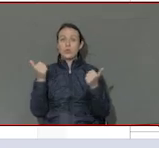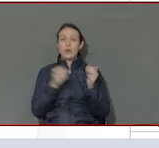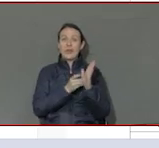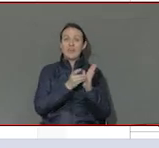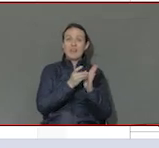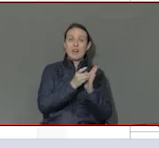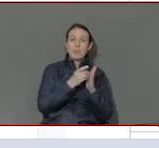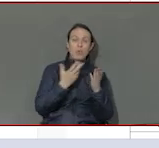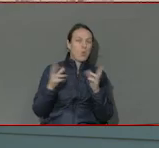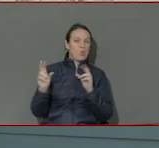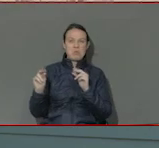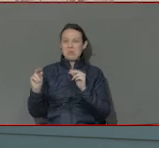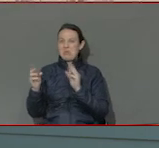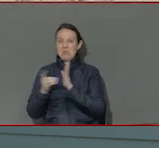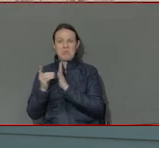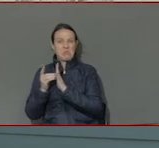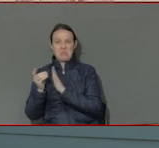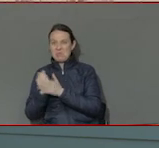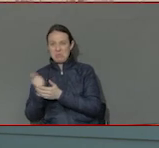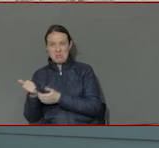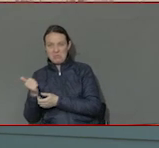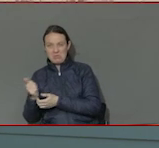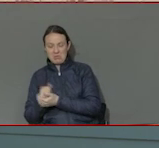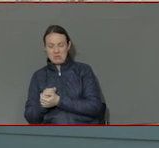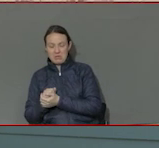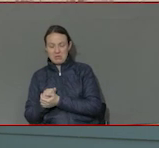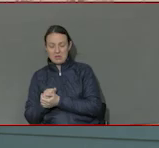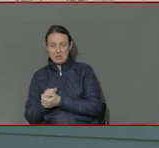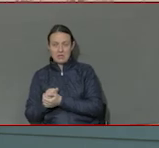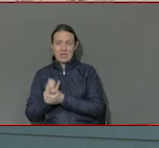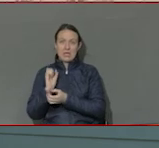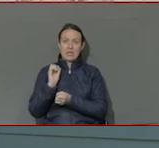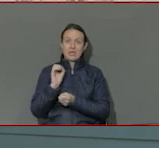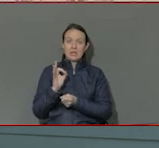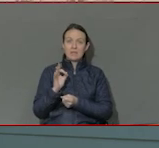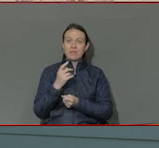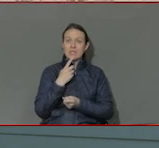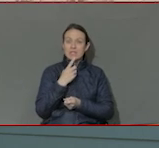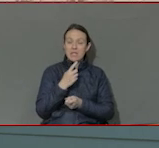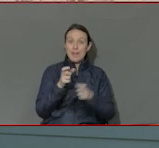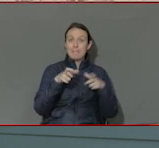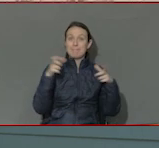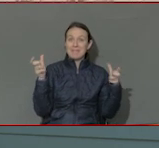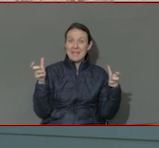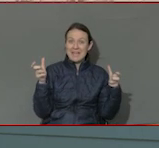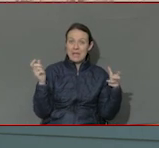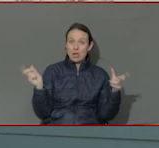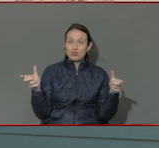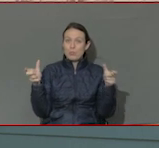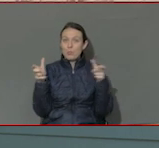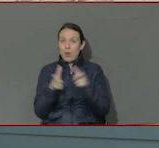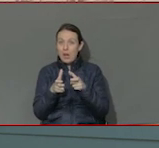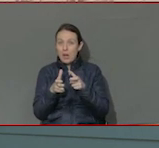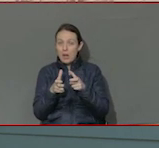not well-developed. No marks will be allocated for big and